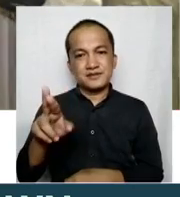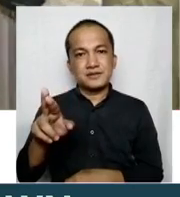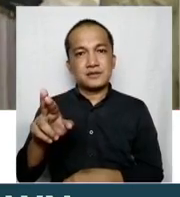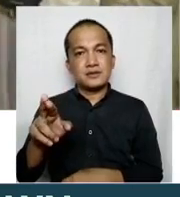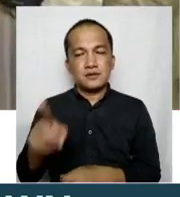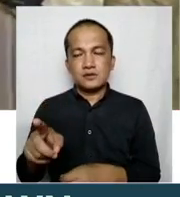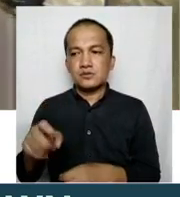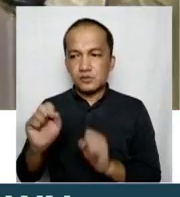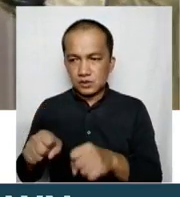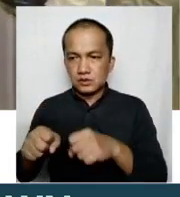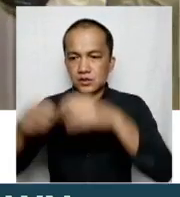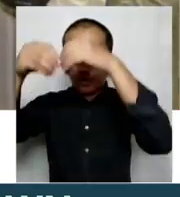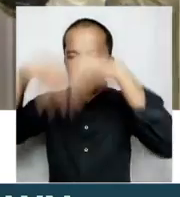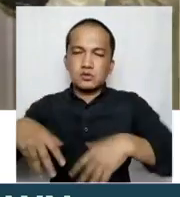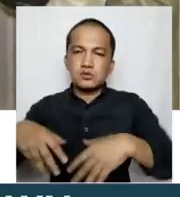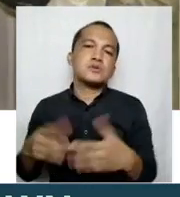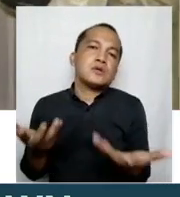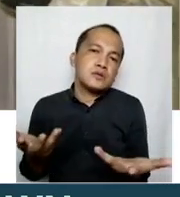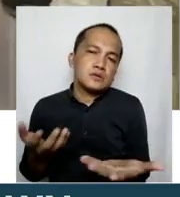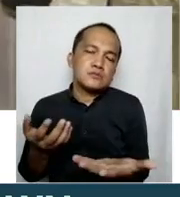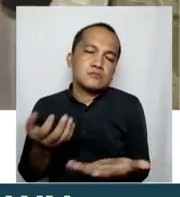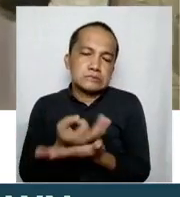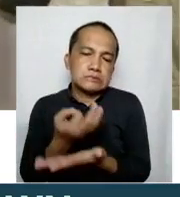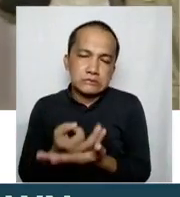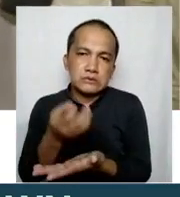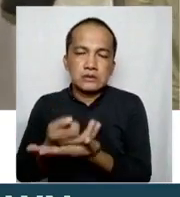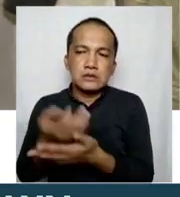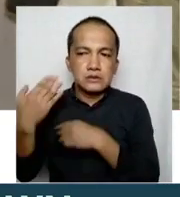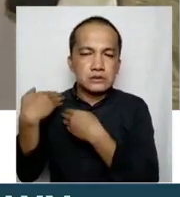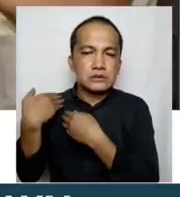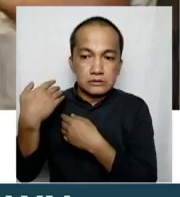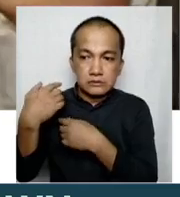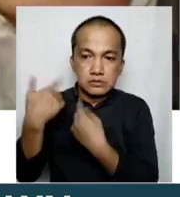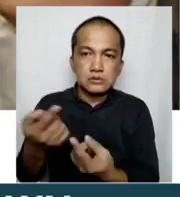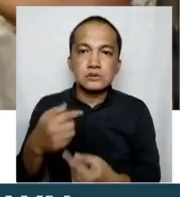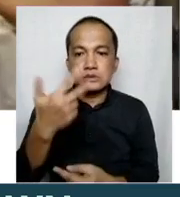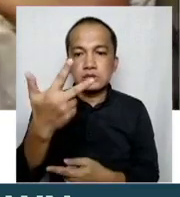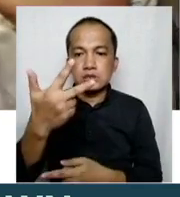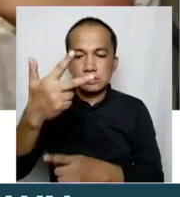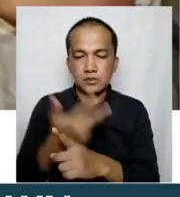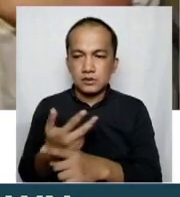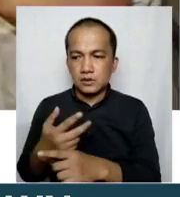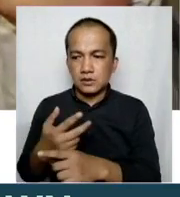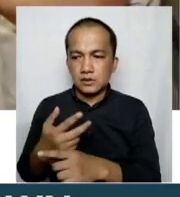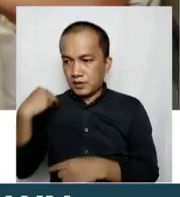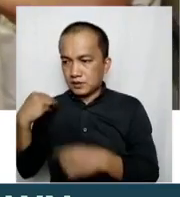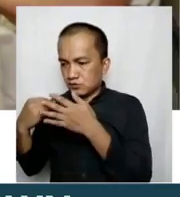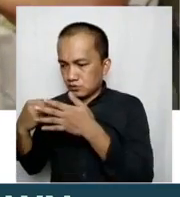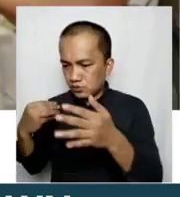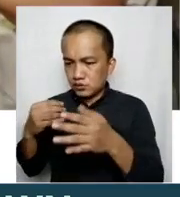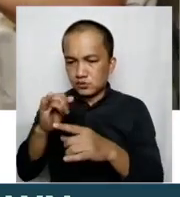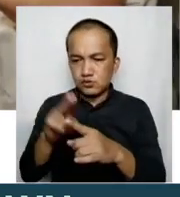Who would lose significant income in the past mm-hmm. in the 3 months mula noong March up to around June.